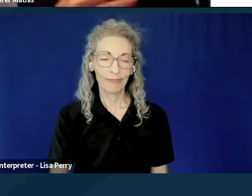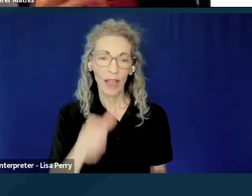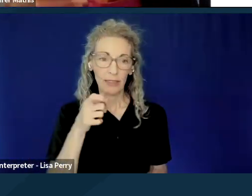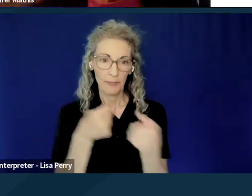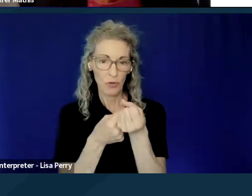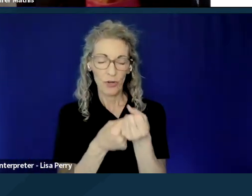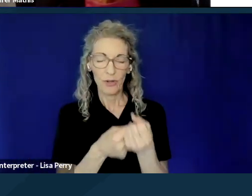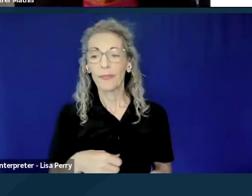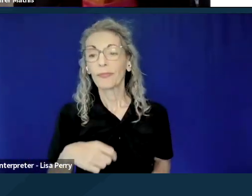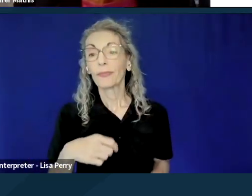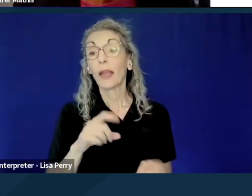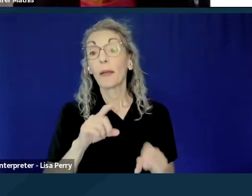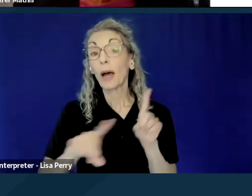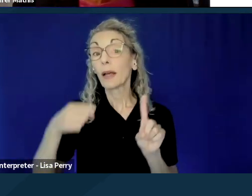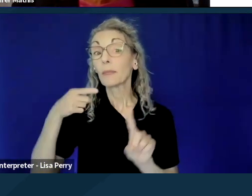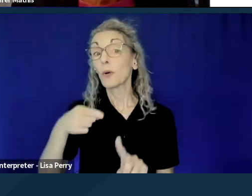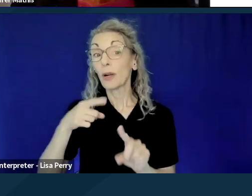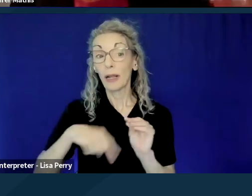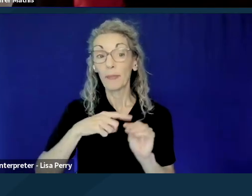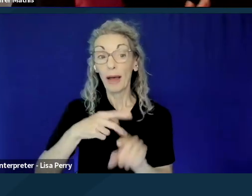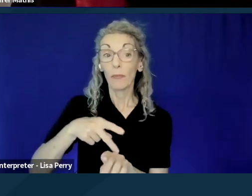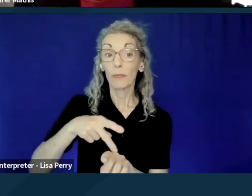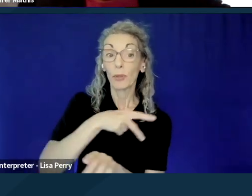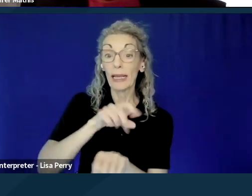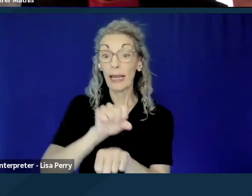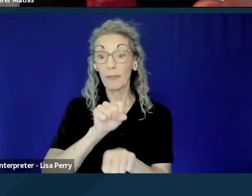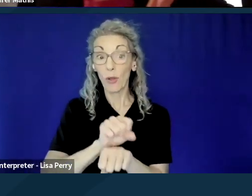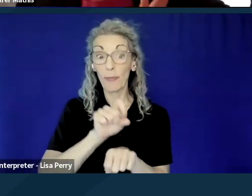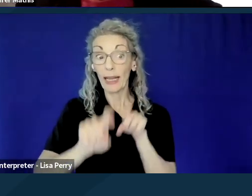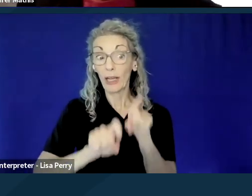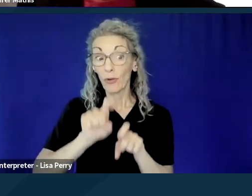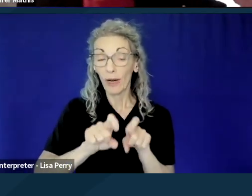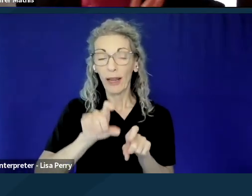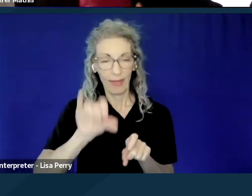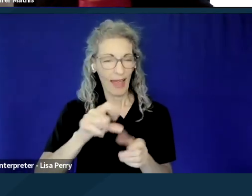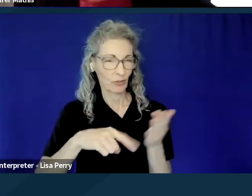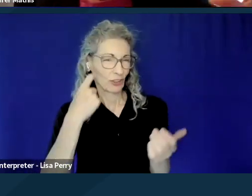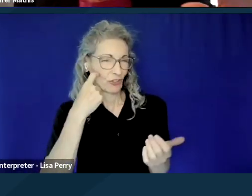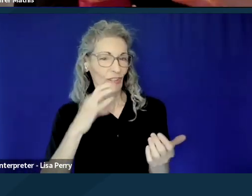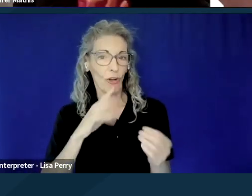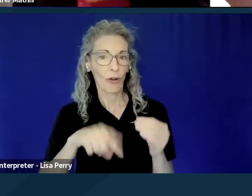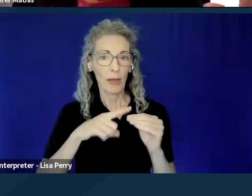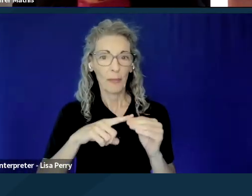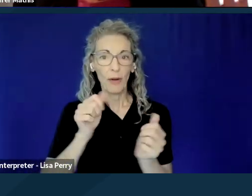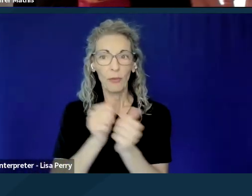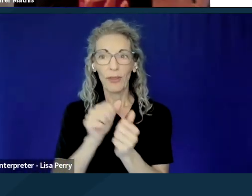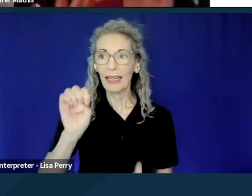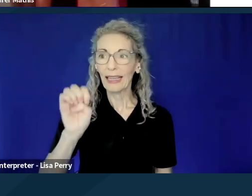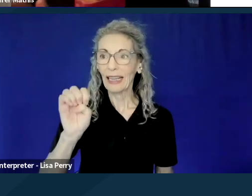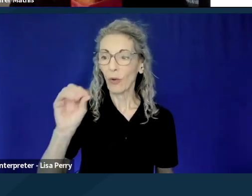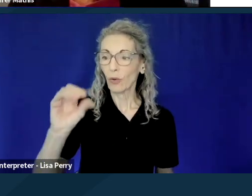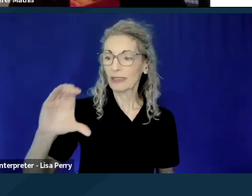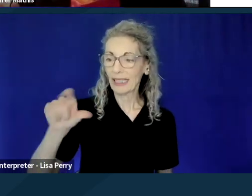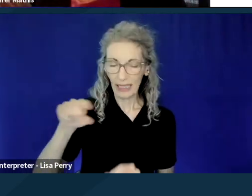the question about, again, pre-employment inquiries, that is what we just talked about with EEOC making very